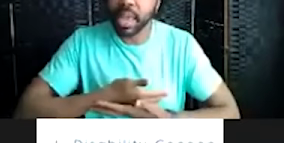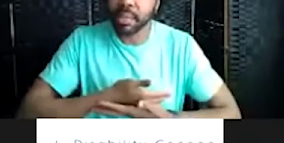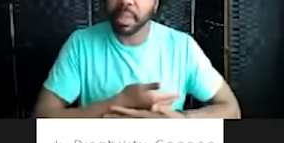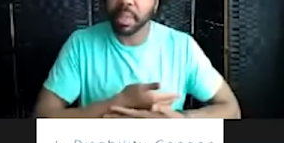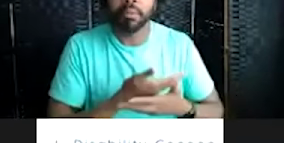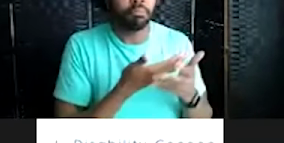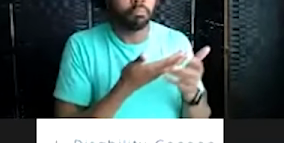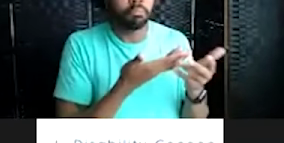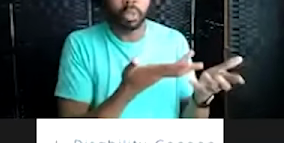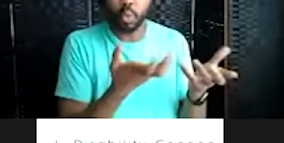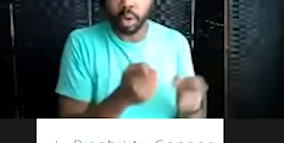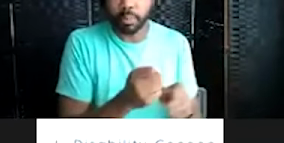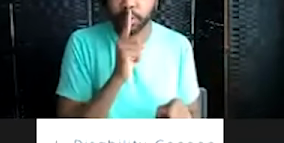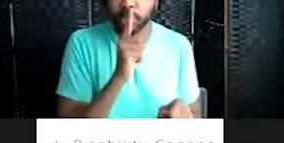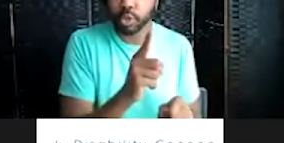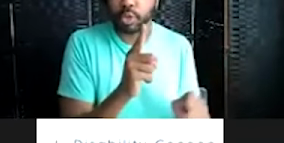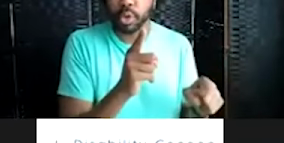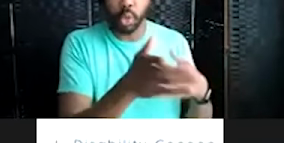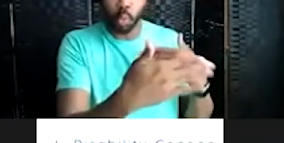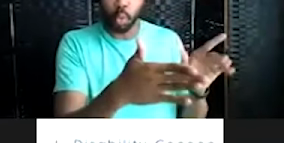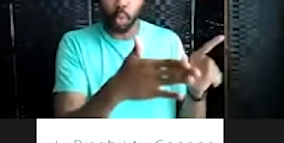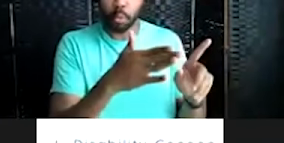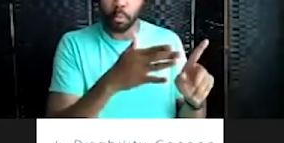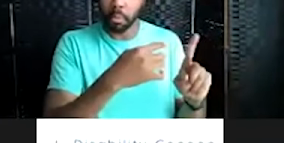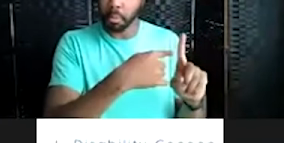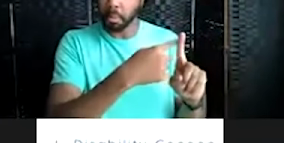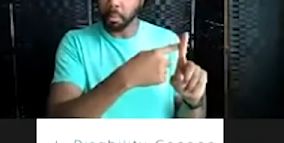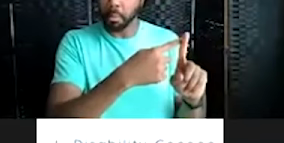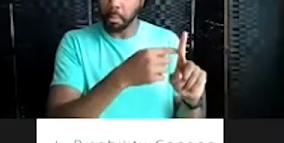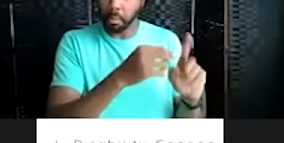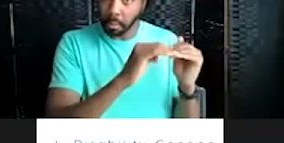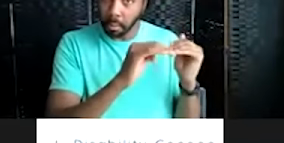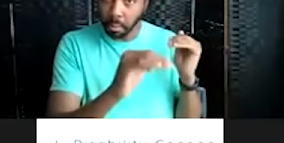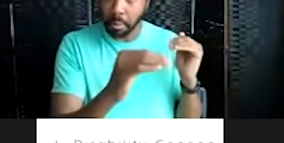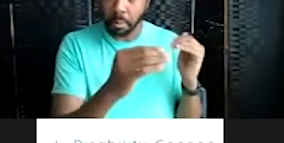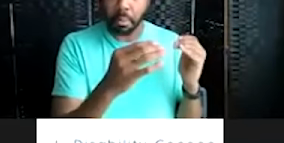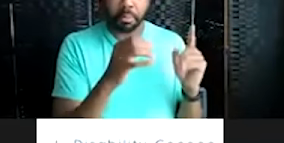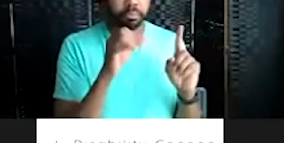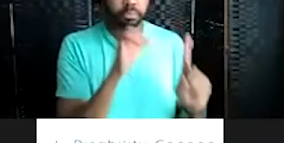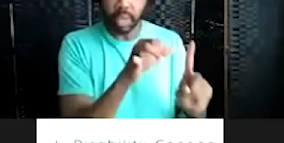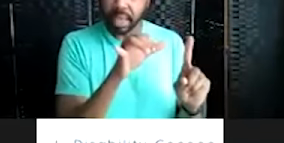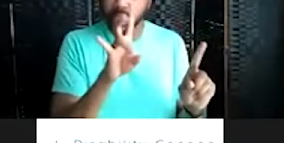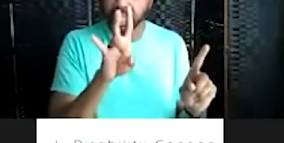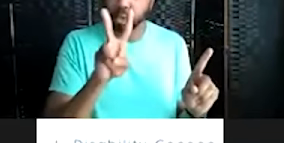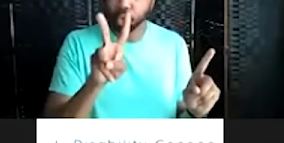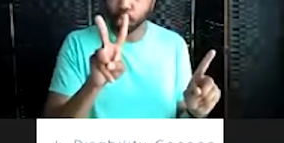to make sure that his or her room is set at 72 degrees,